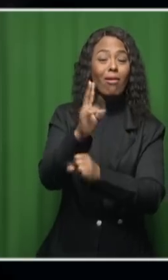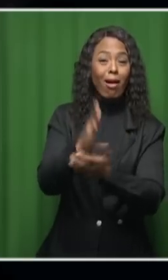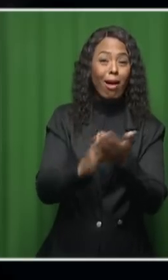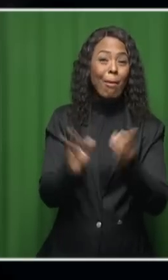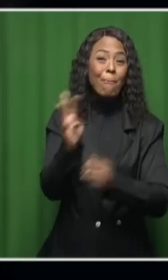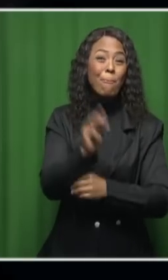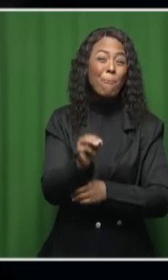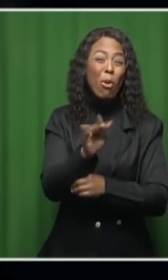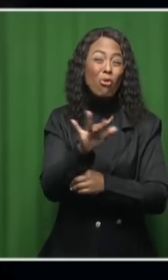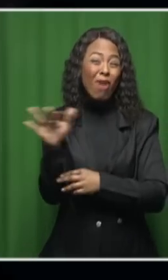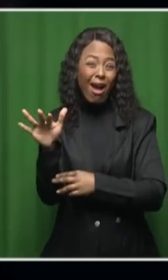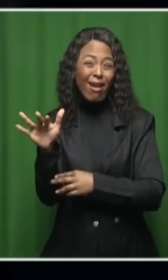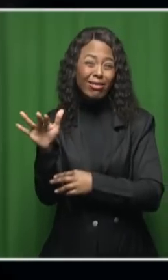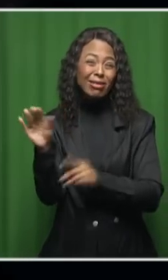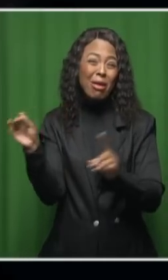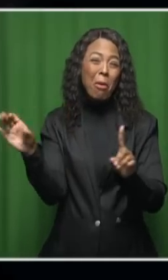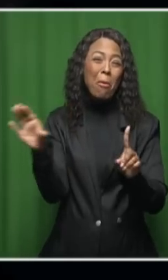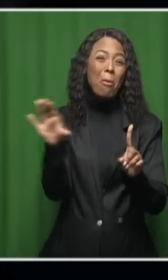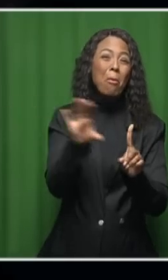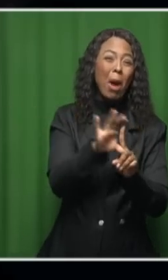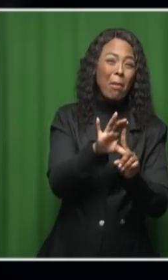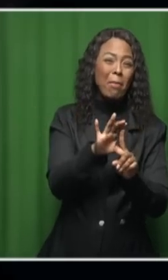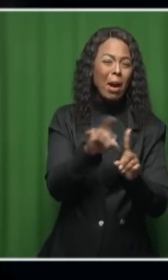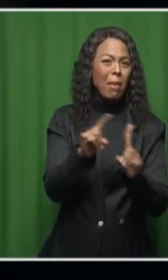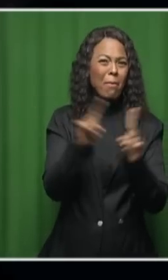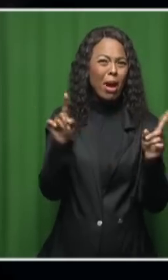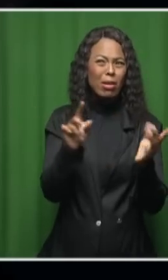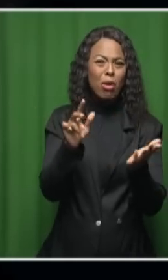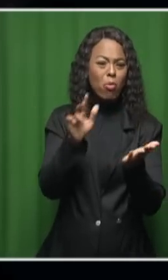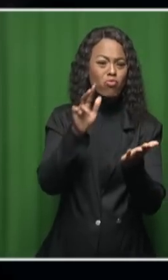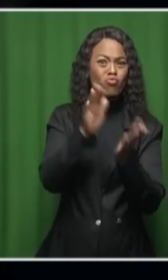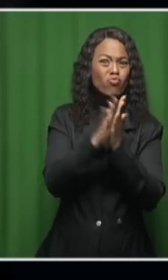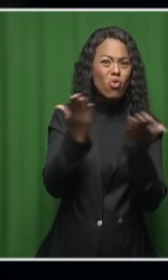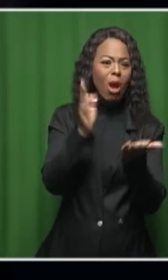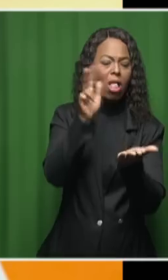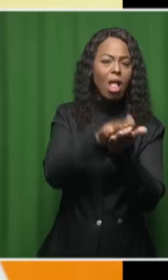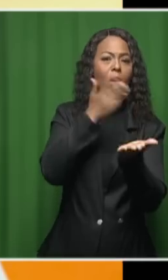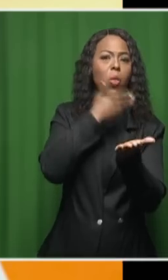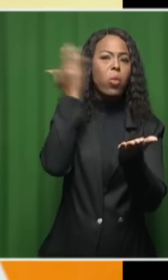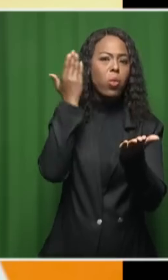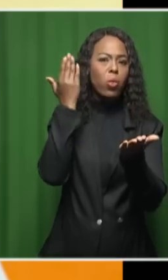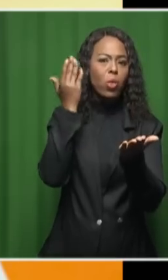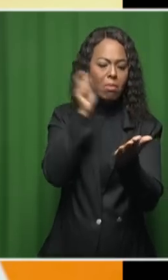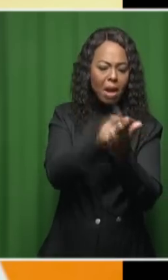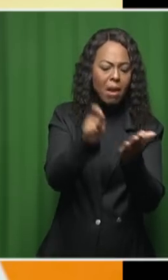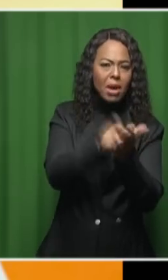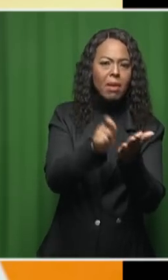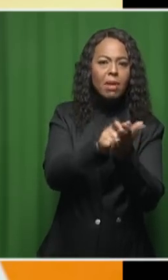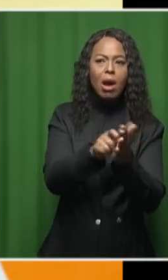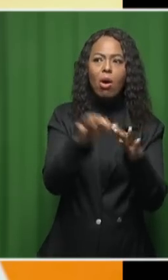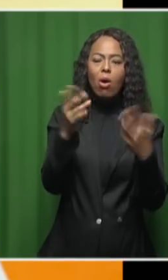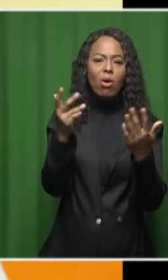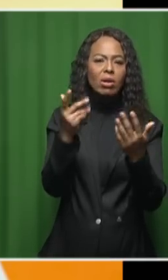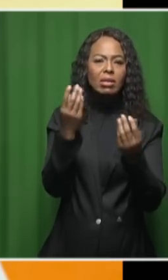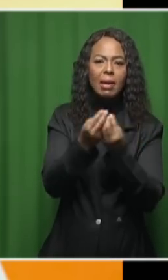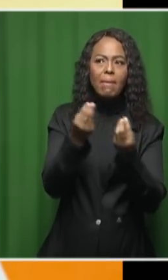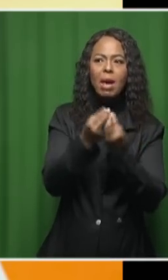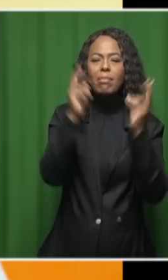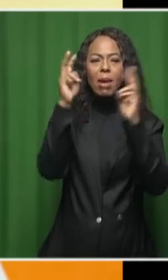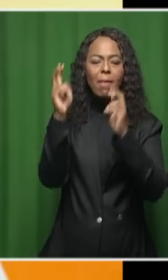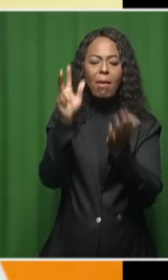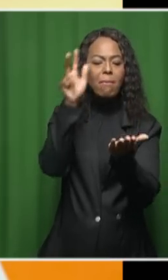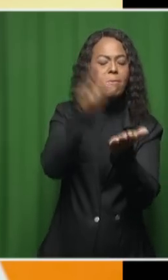And it's a lot. An unauthorized book is one that is written without the permission or approval of the subject. Just to give you a